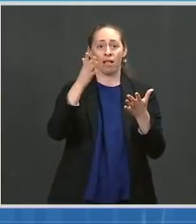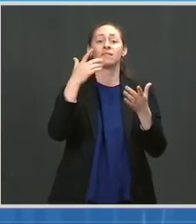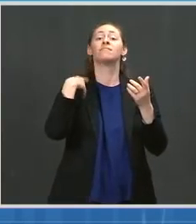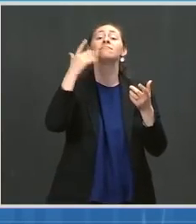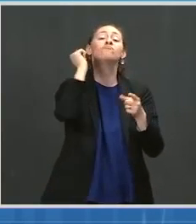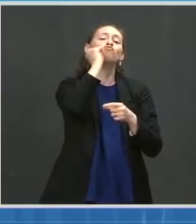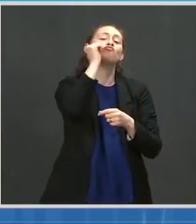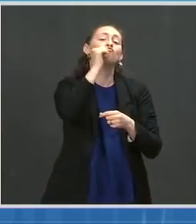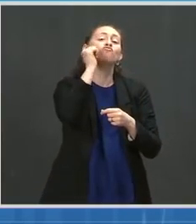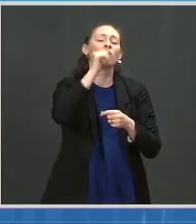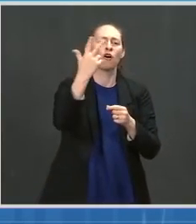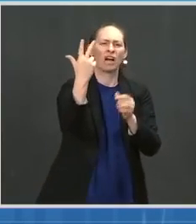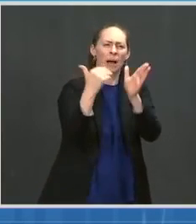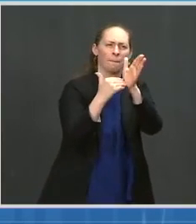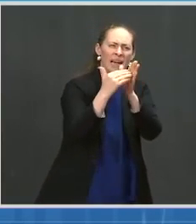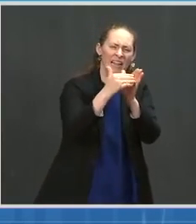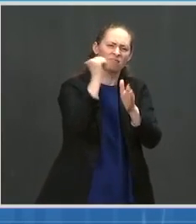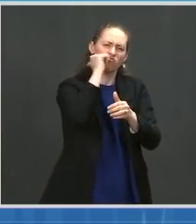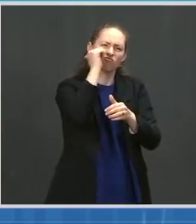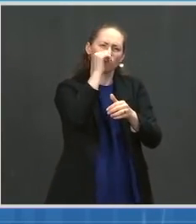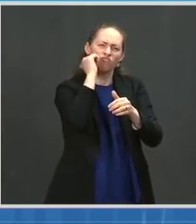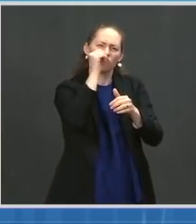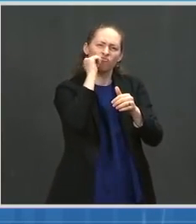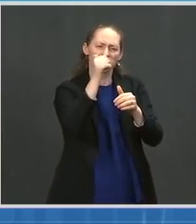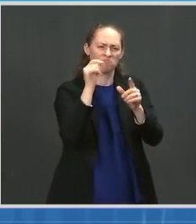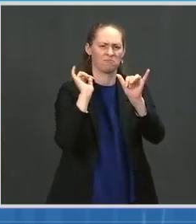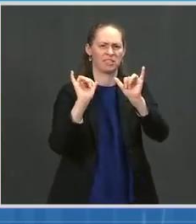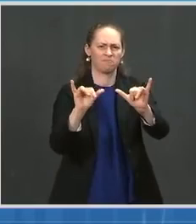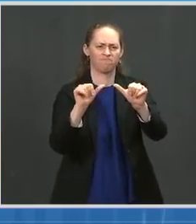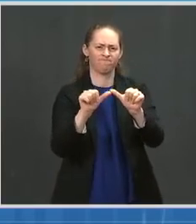In fact, over the past 3 weeks, we've allocated almost